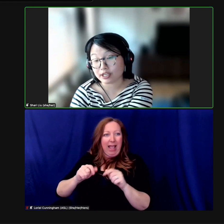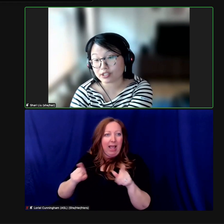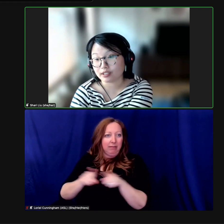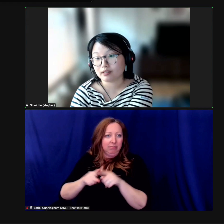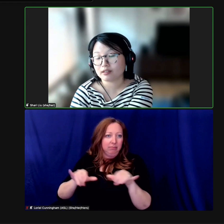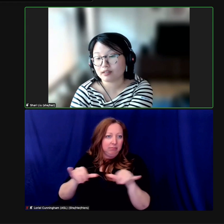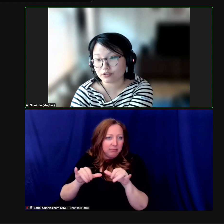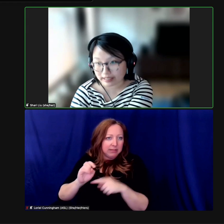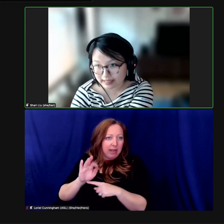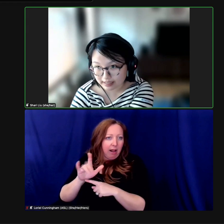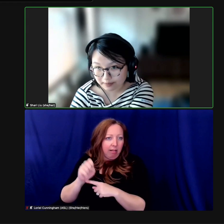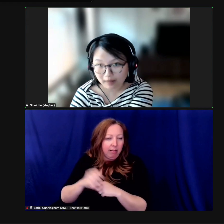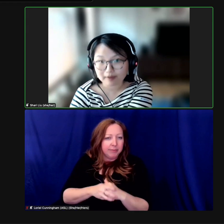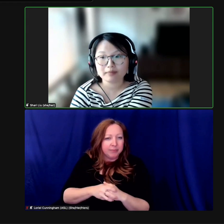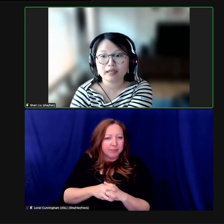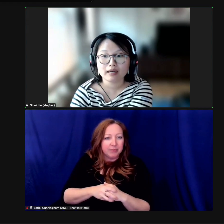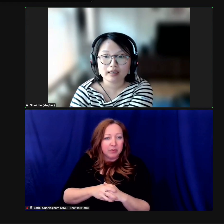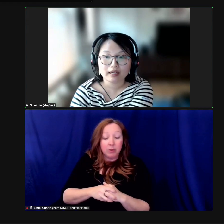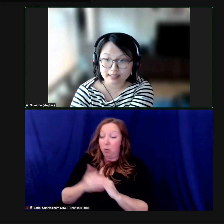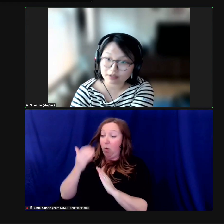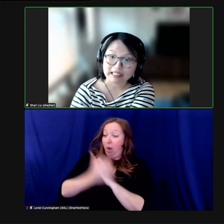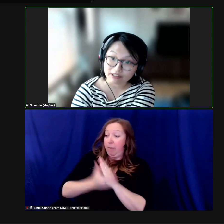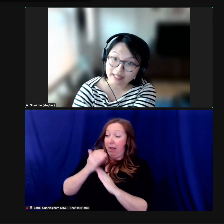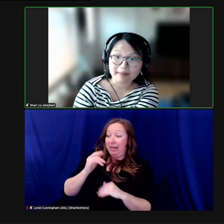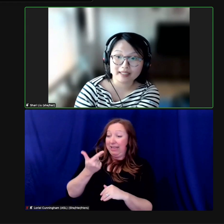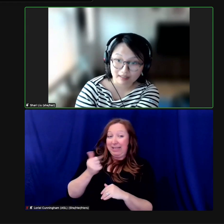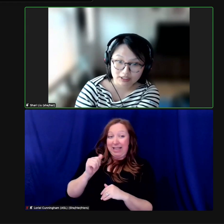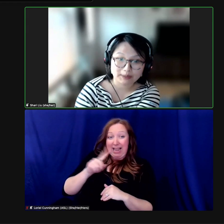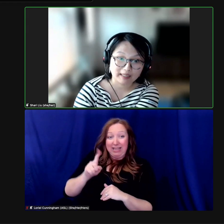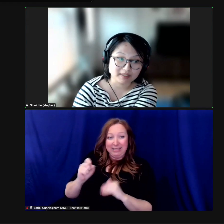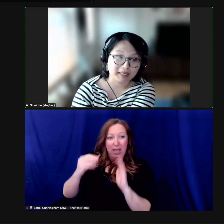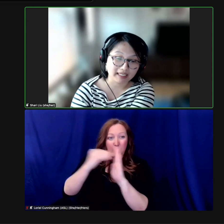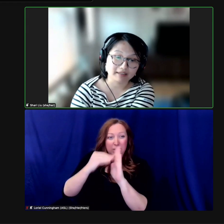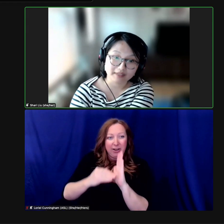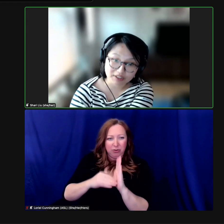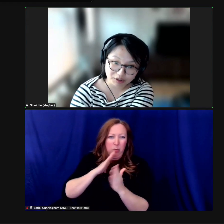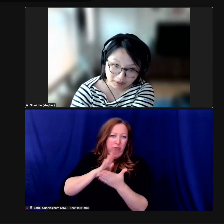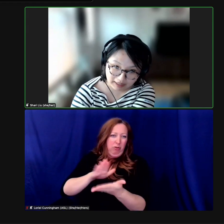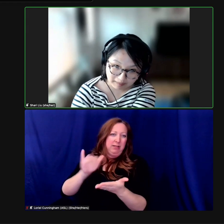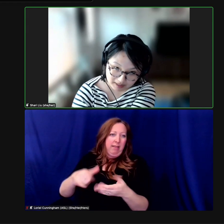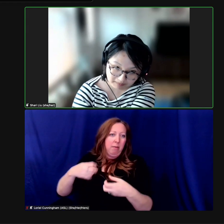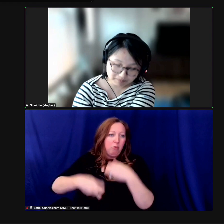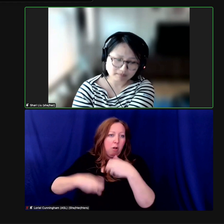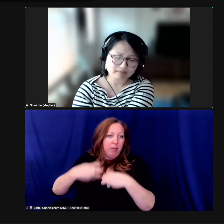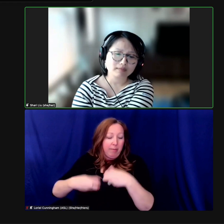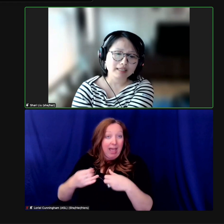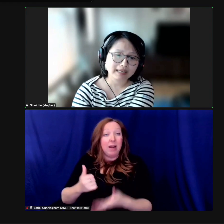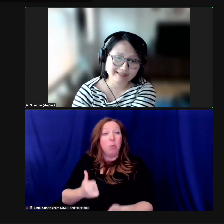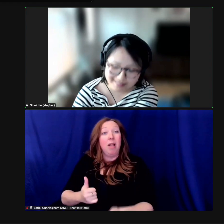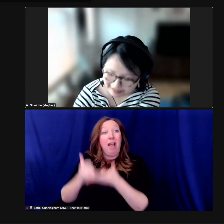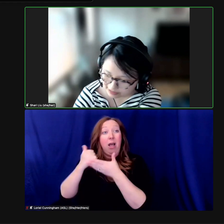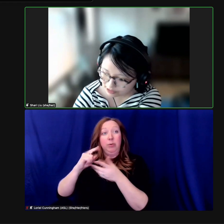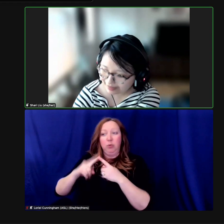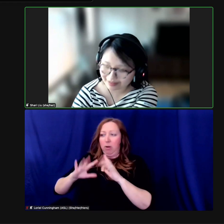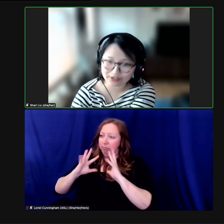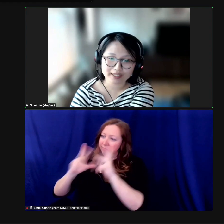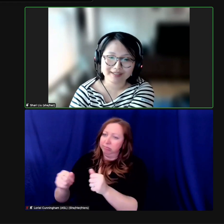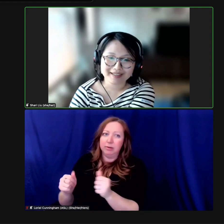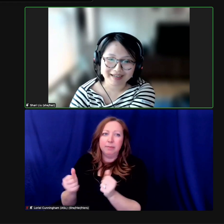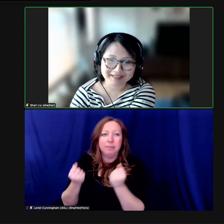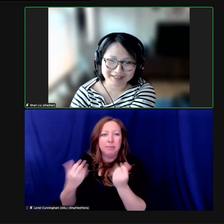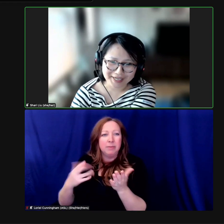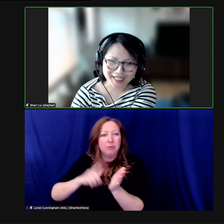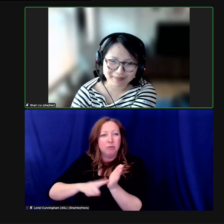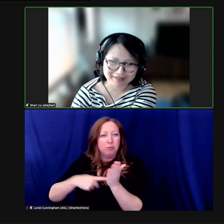gaze annotation addresses this problem. Doesn't only do that, but it also enables many other research programs. And the second